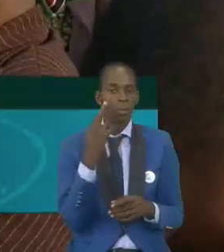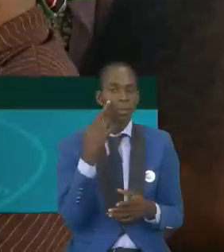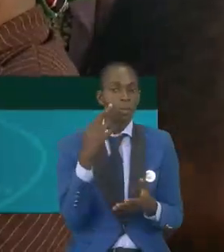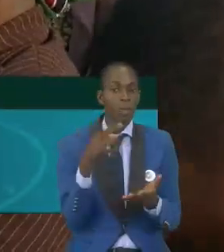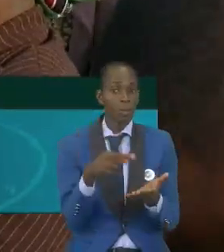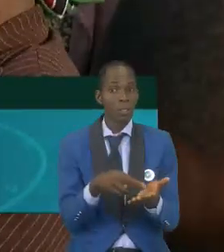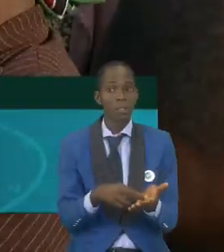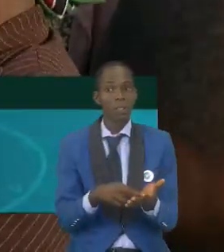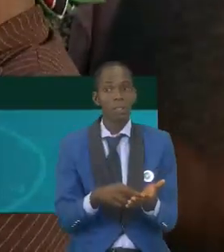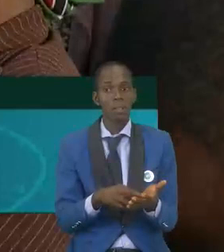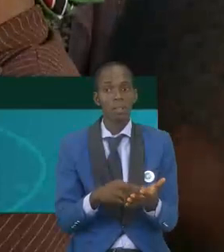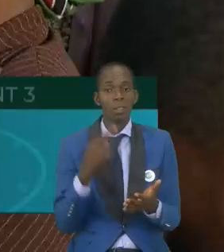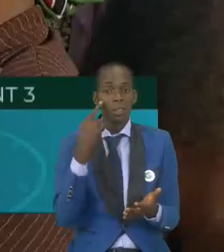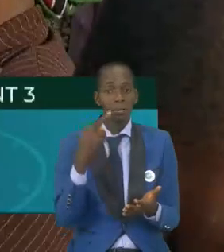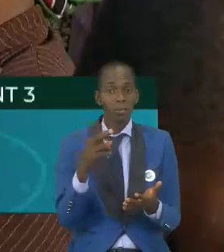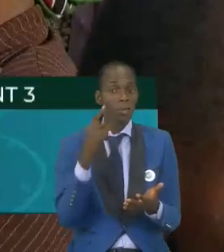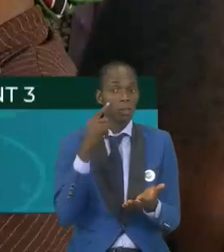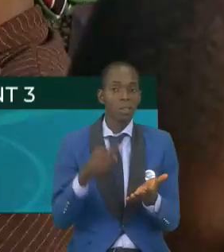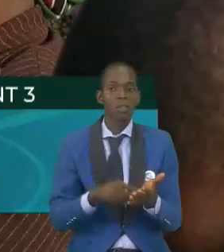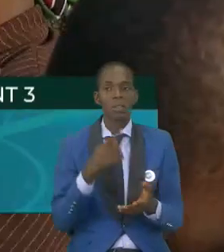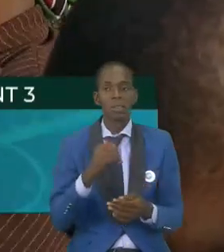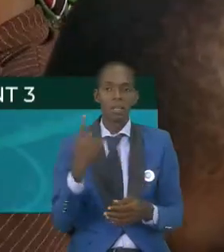dominion of the living God. Number two,